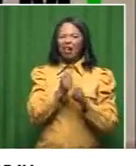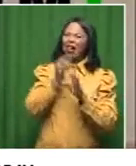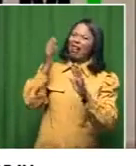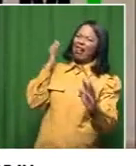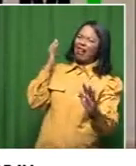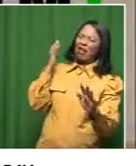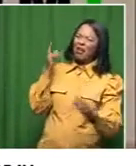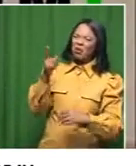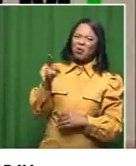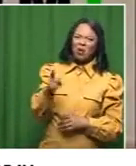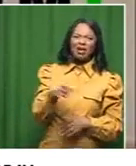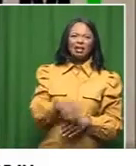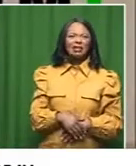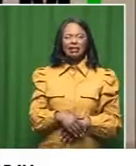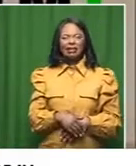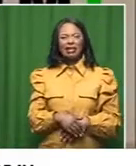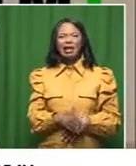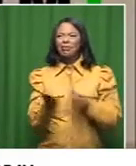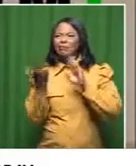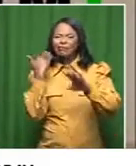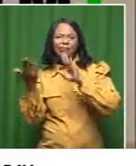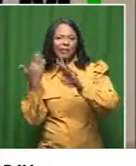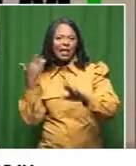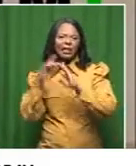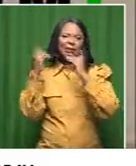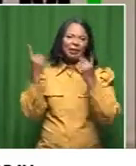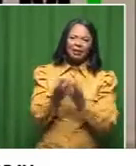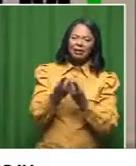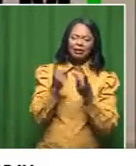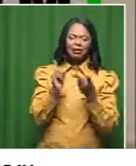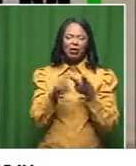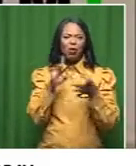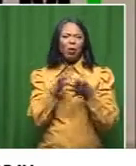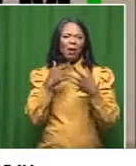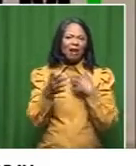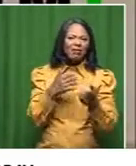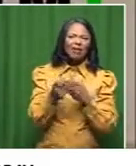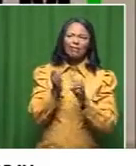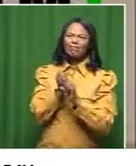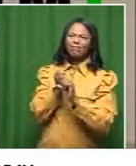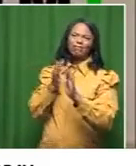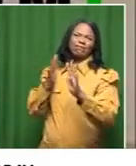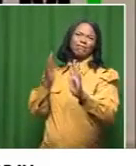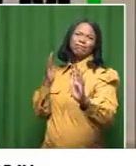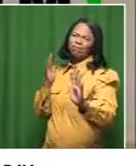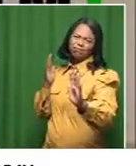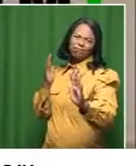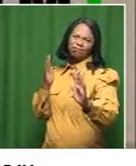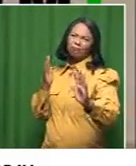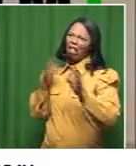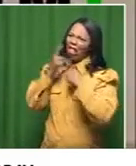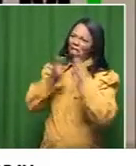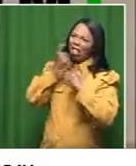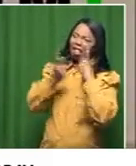see at traffic department, at home affairs, but we actually forget that, you know, right in that